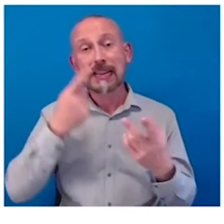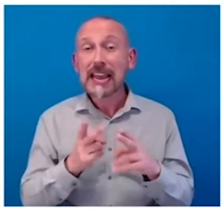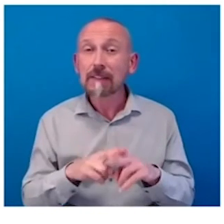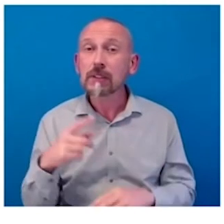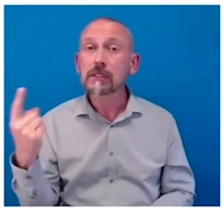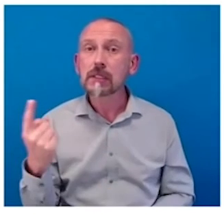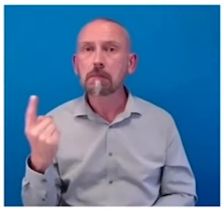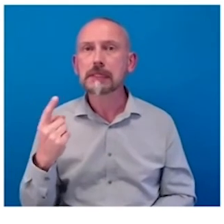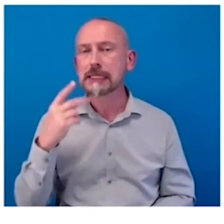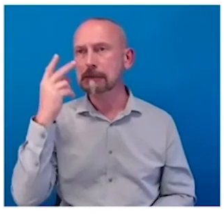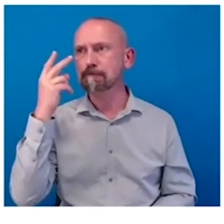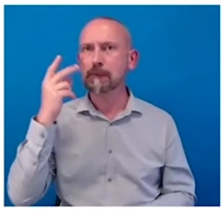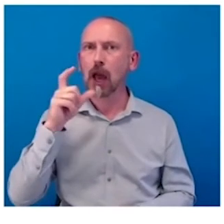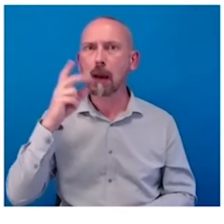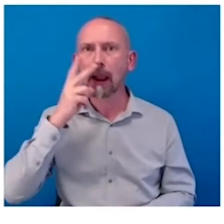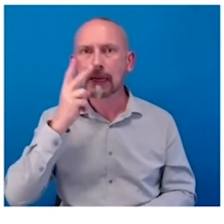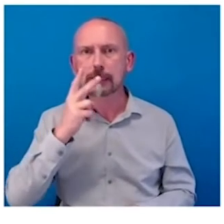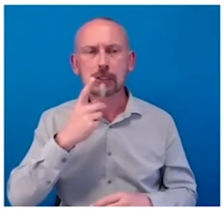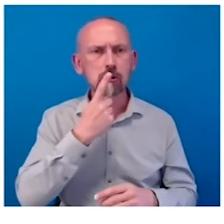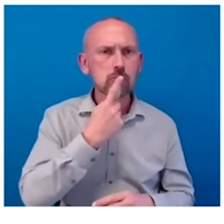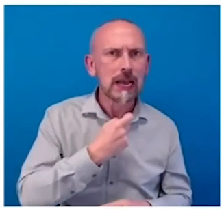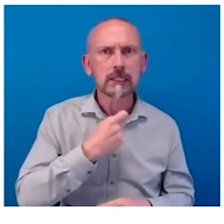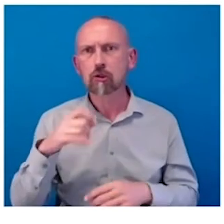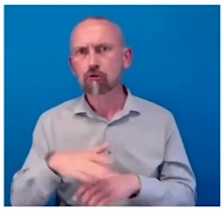deficiency, they would still be able to distinguish these.